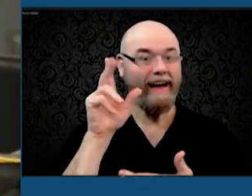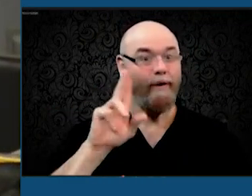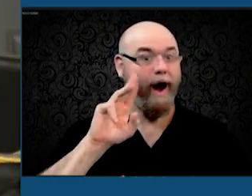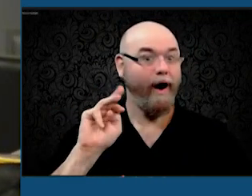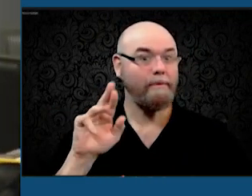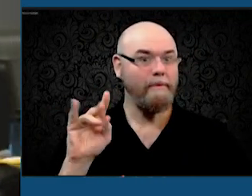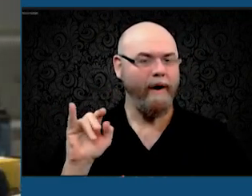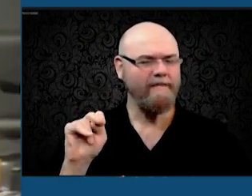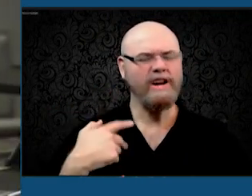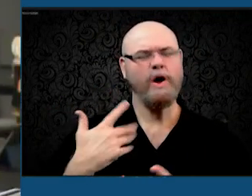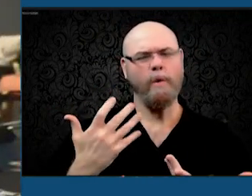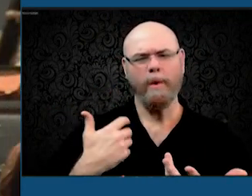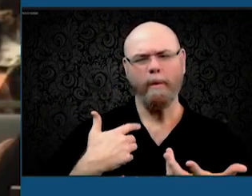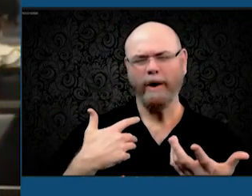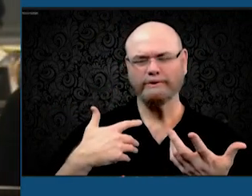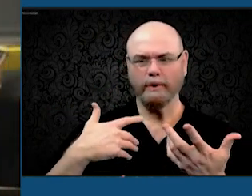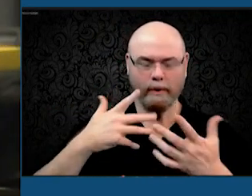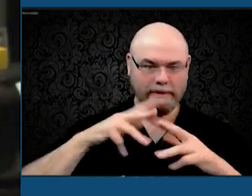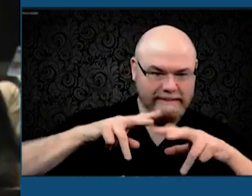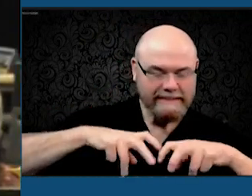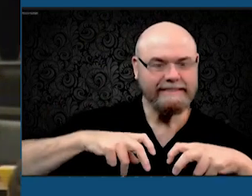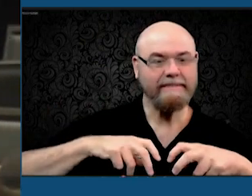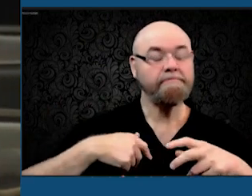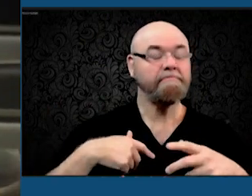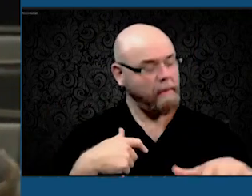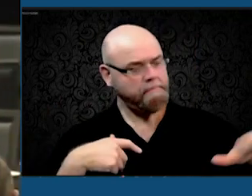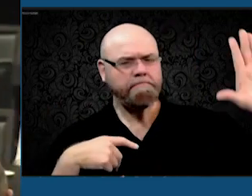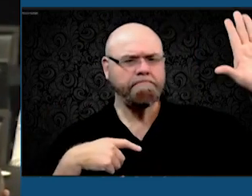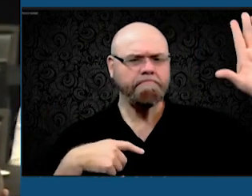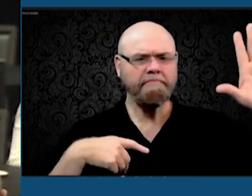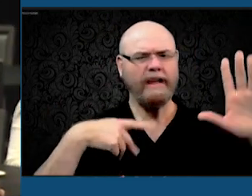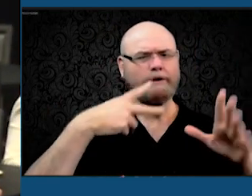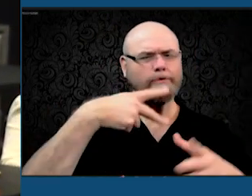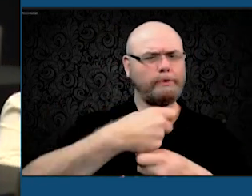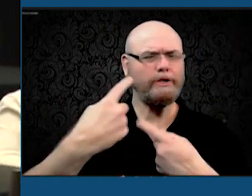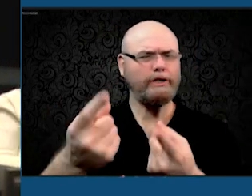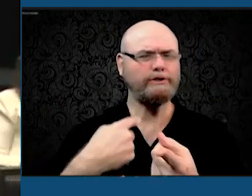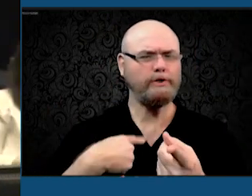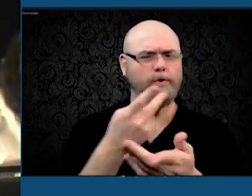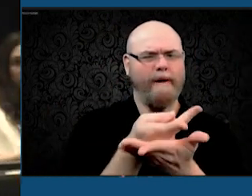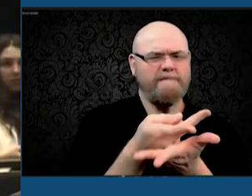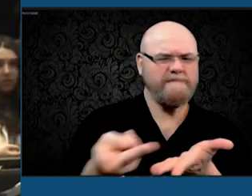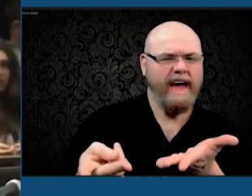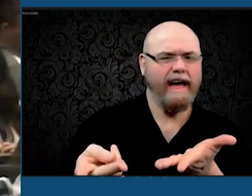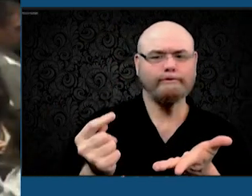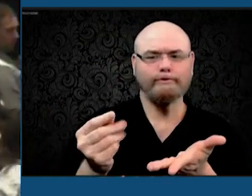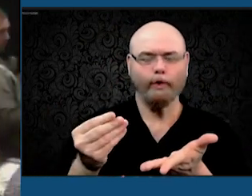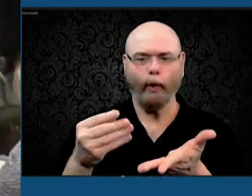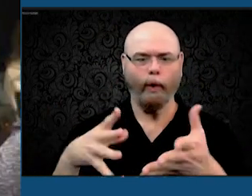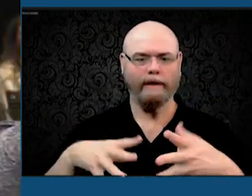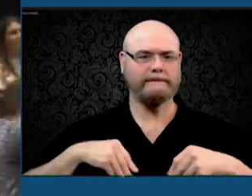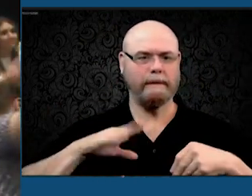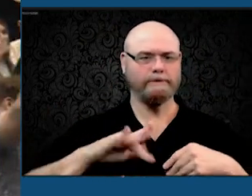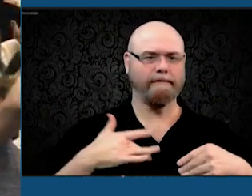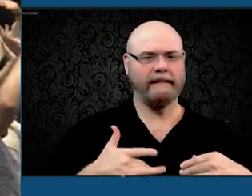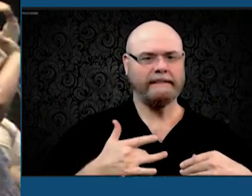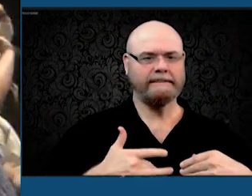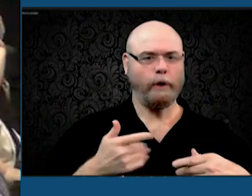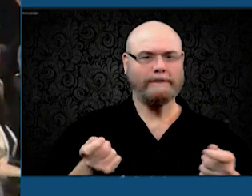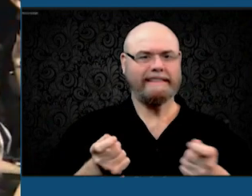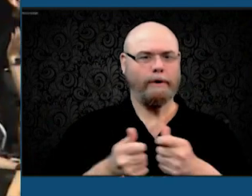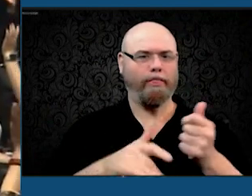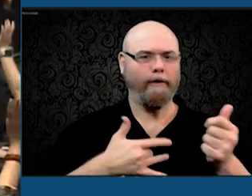your hand if at some point during the last couple of years in the pandemic you have failed with dealing with your feelings. Like you just